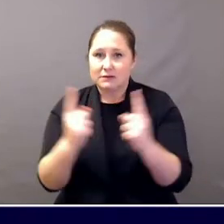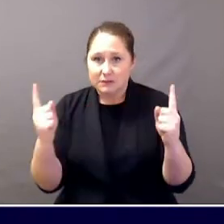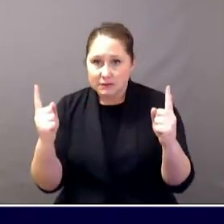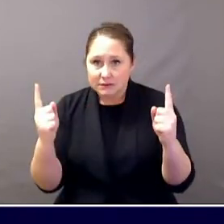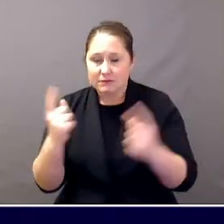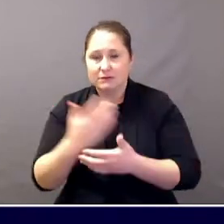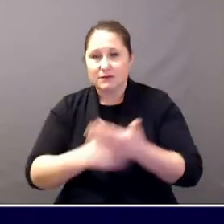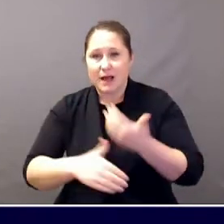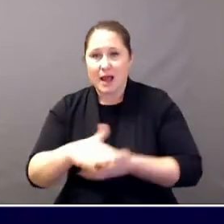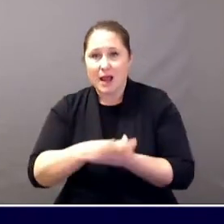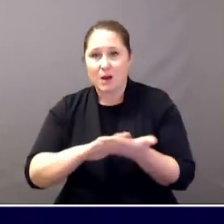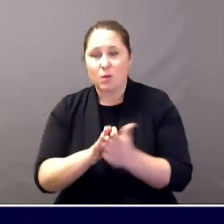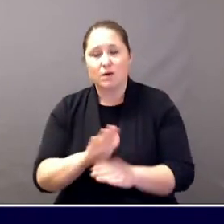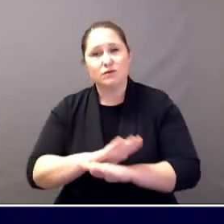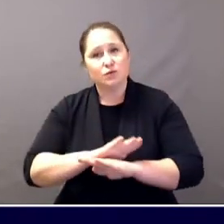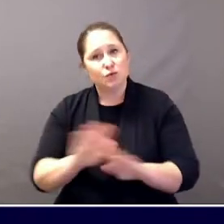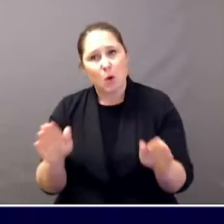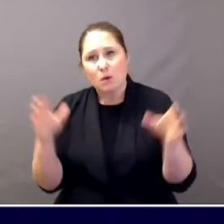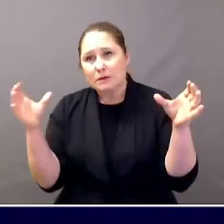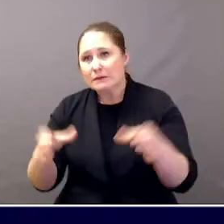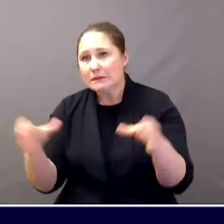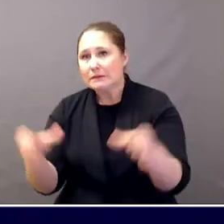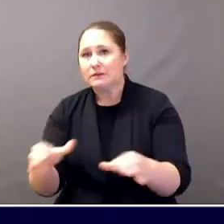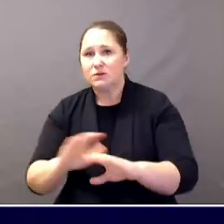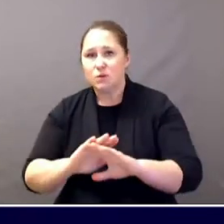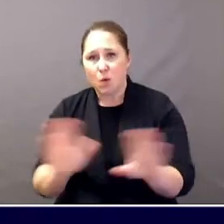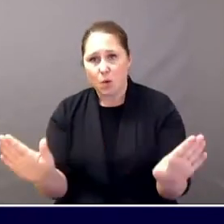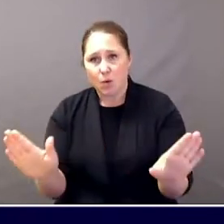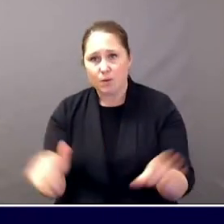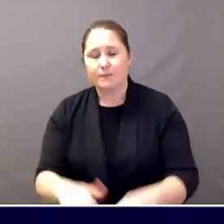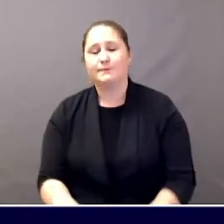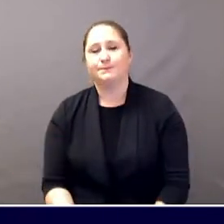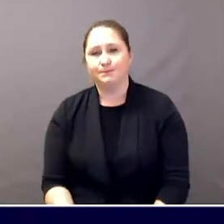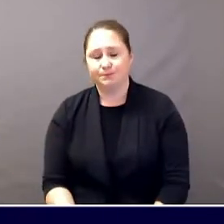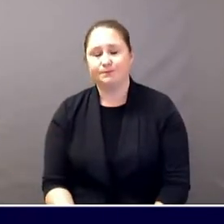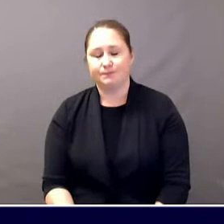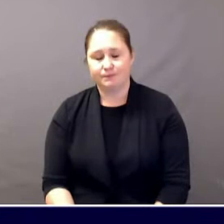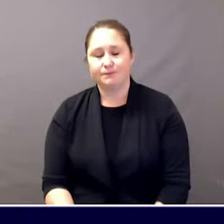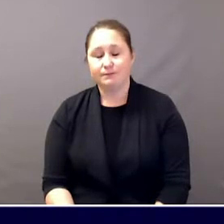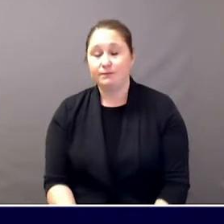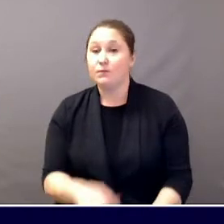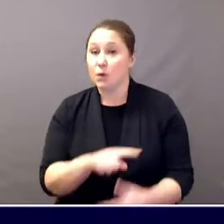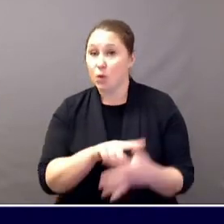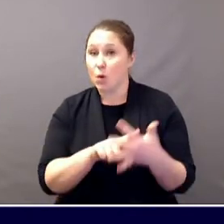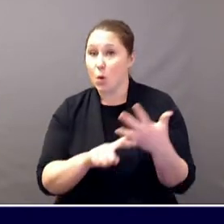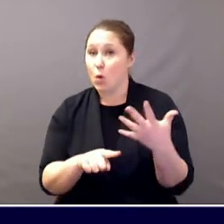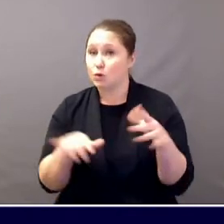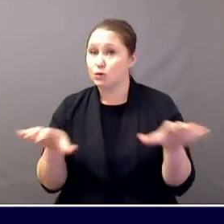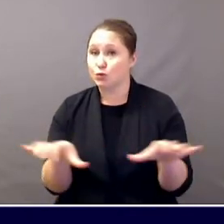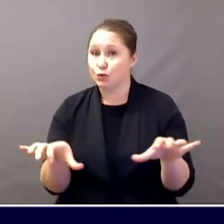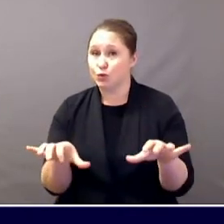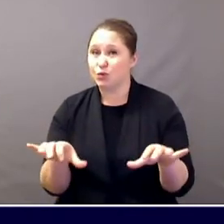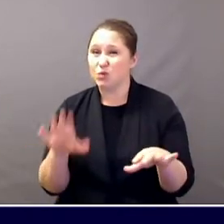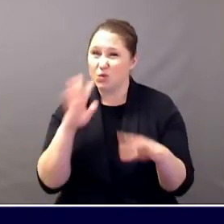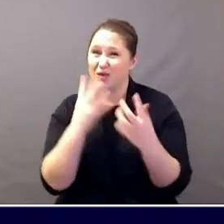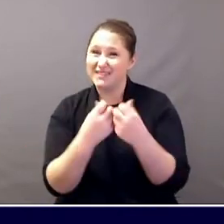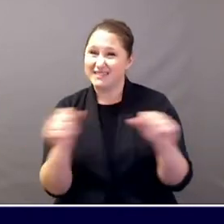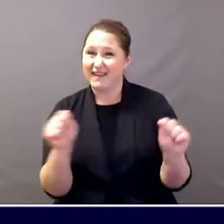as relevant today as they were at the start of the pandemic. Simply put, those actions save lives.